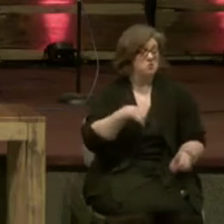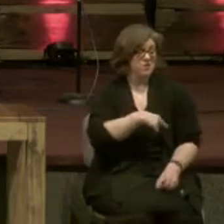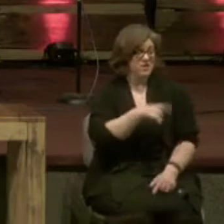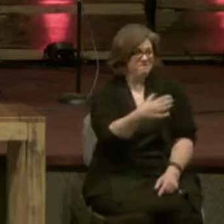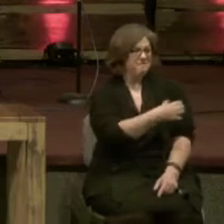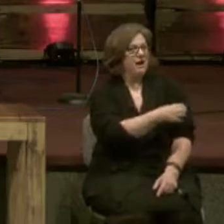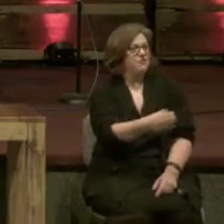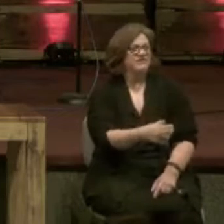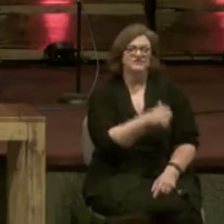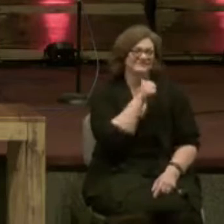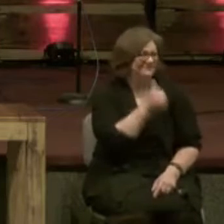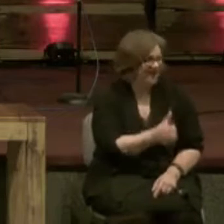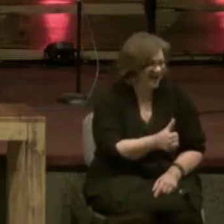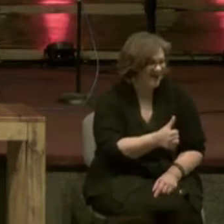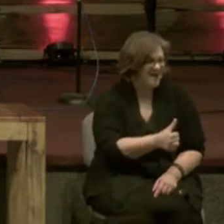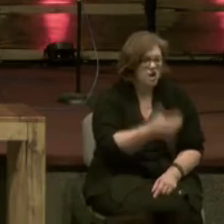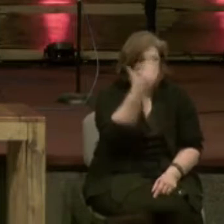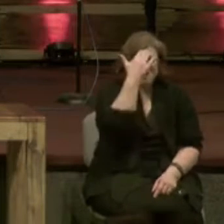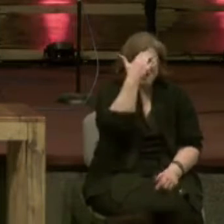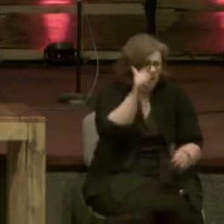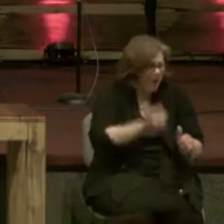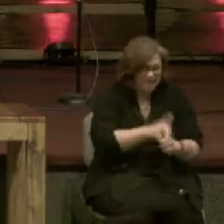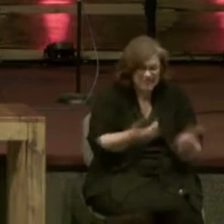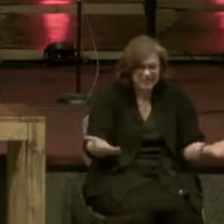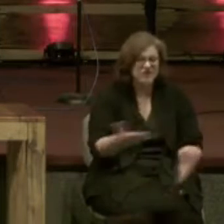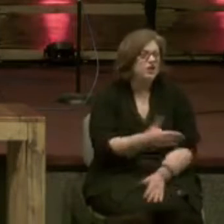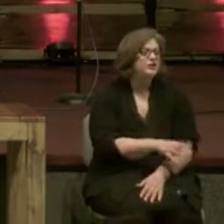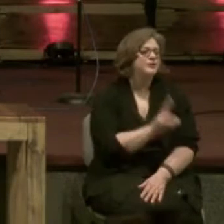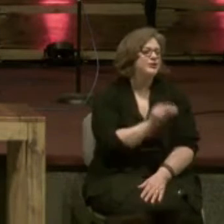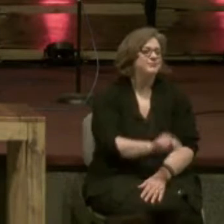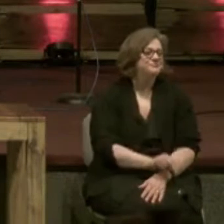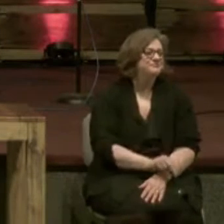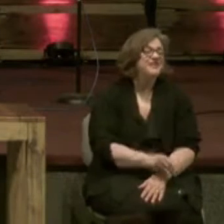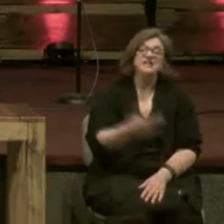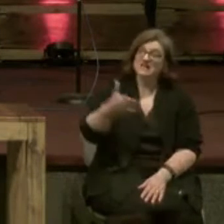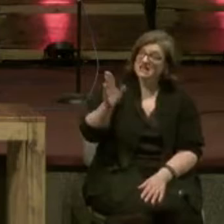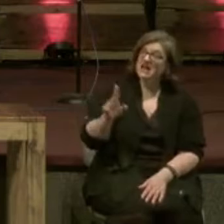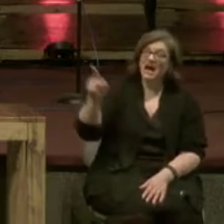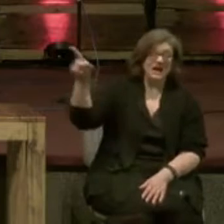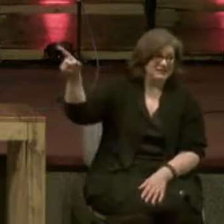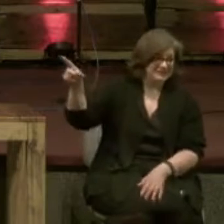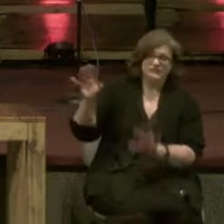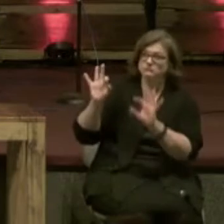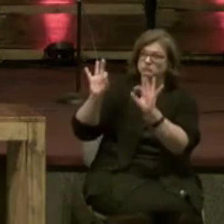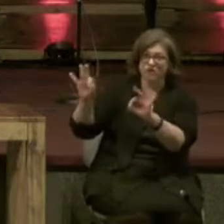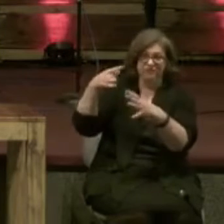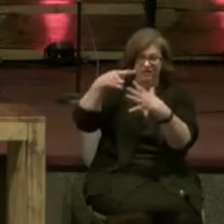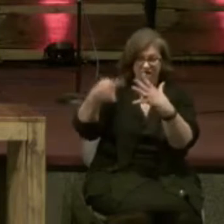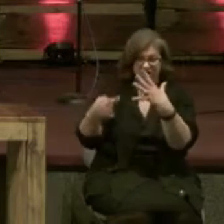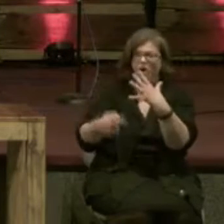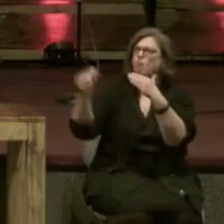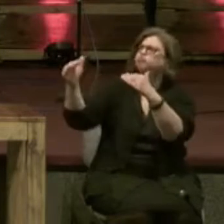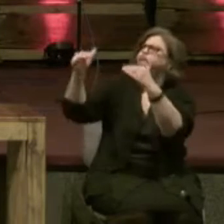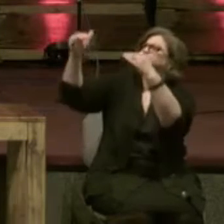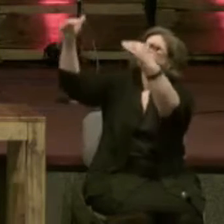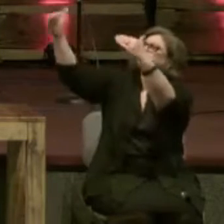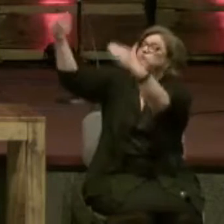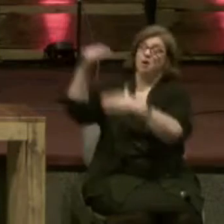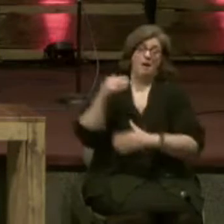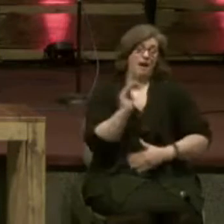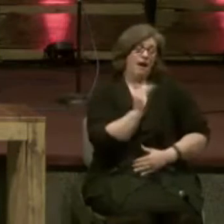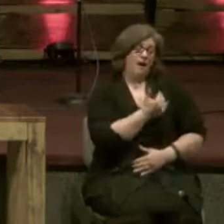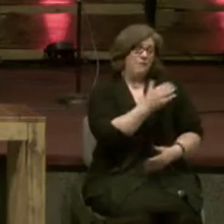not all-knowing. We are not ever-present. God is. We're created in His image, but we're not those things. We have limited